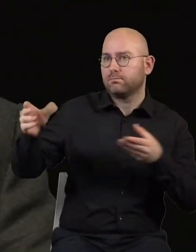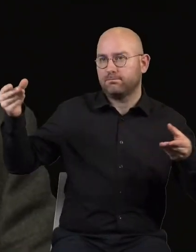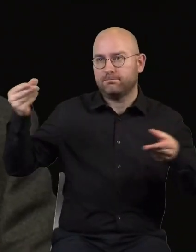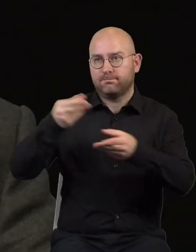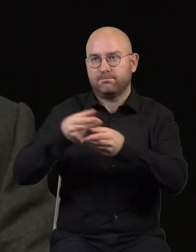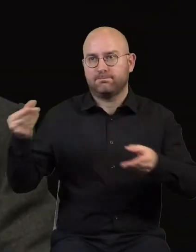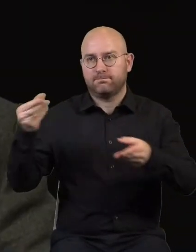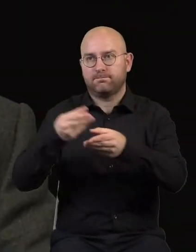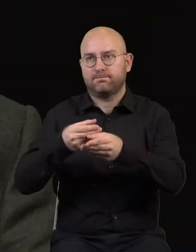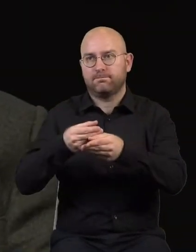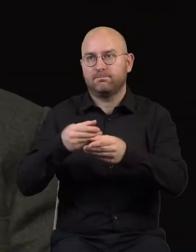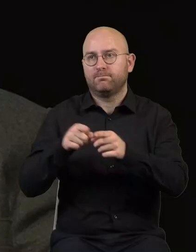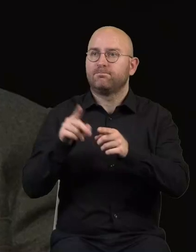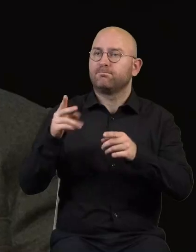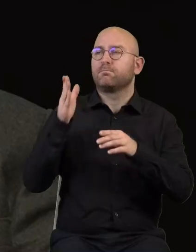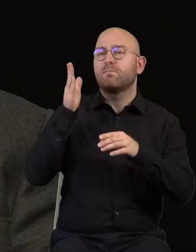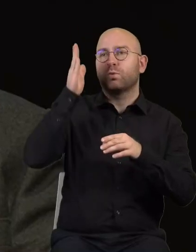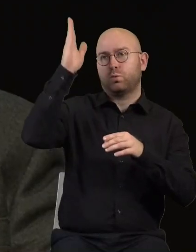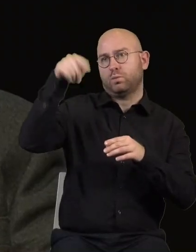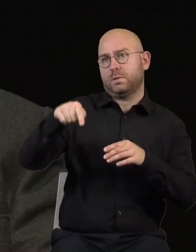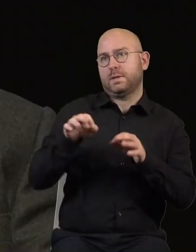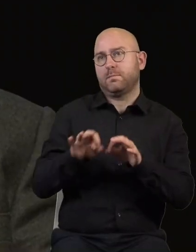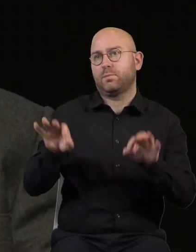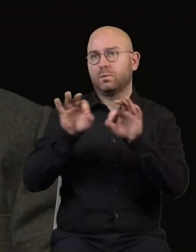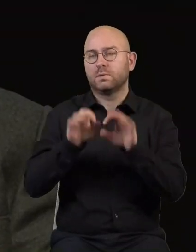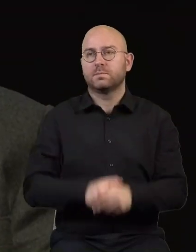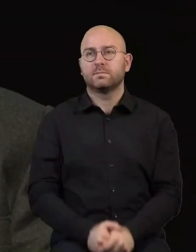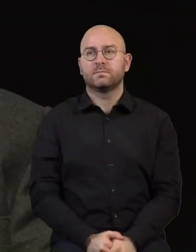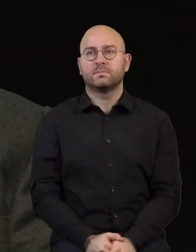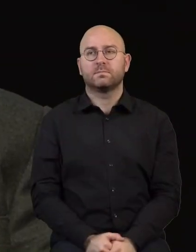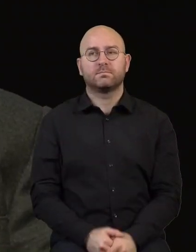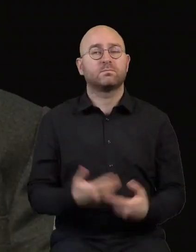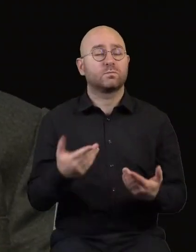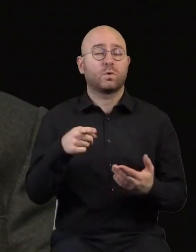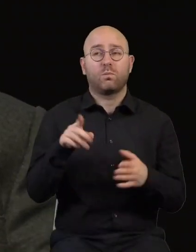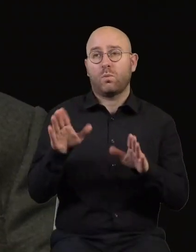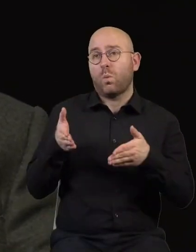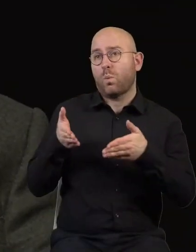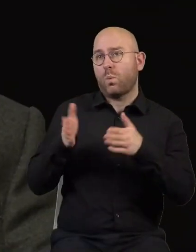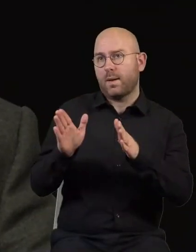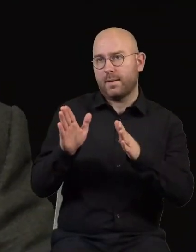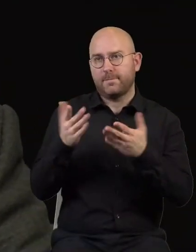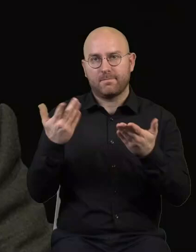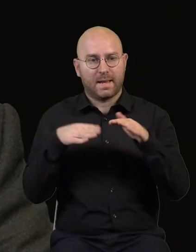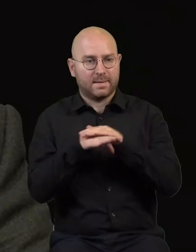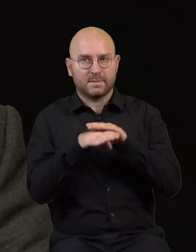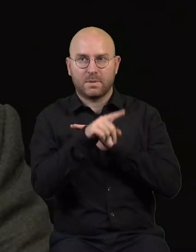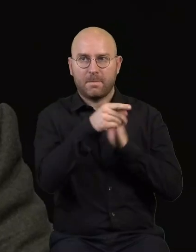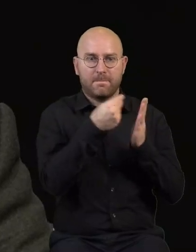for this. But yes, I think one thing that is clear is that the pot is pretty much the same. There are many